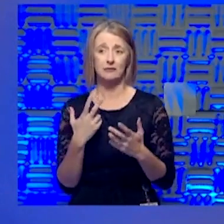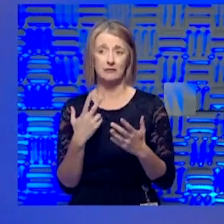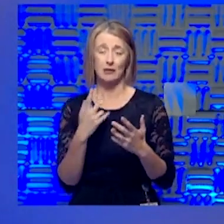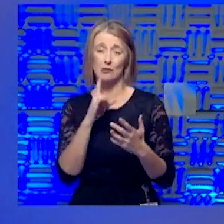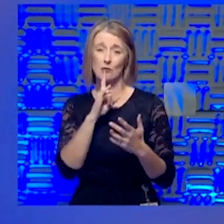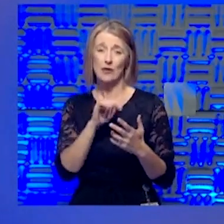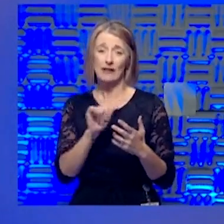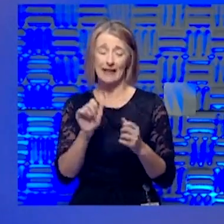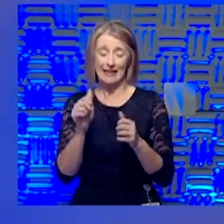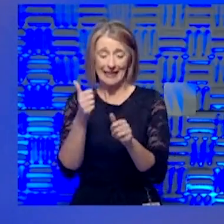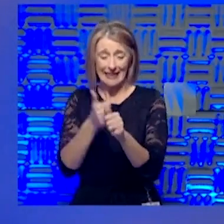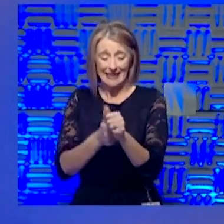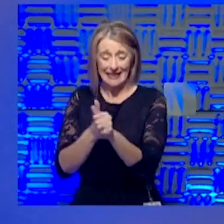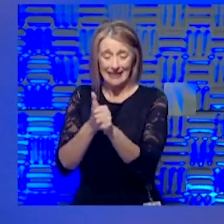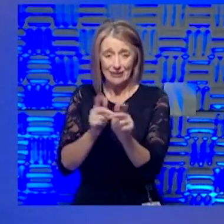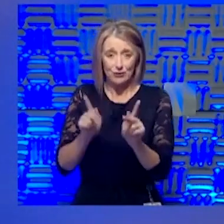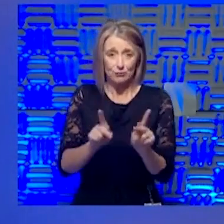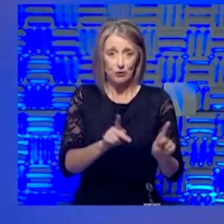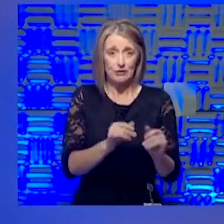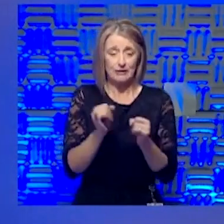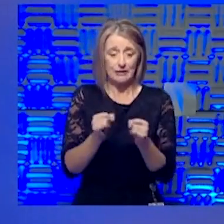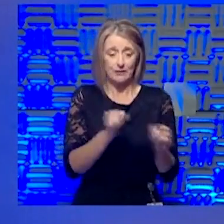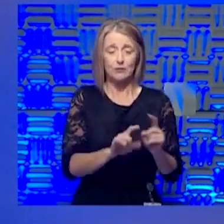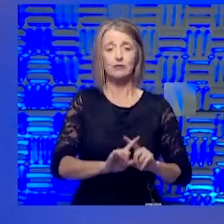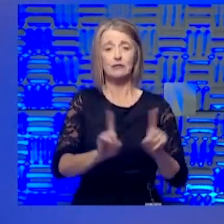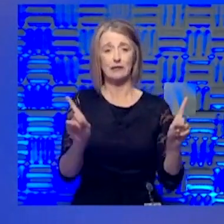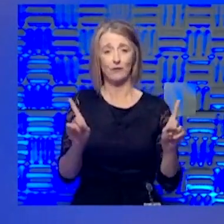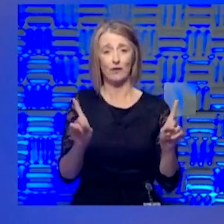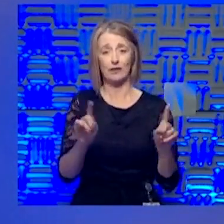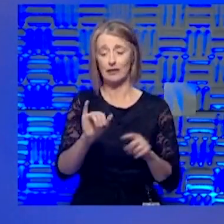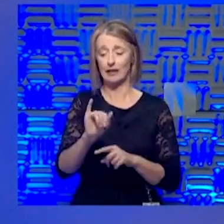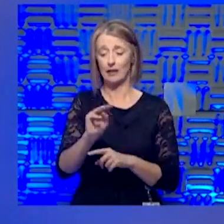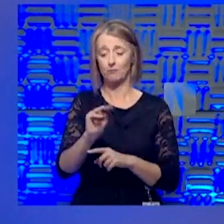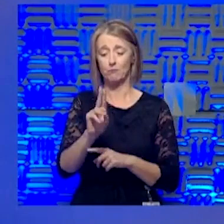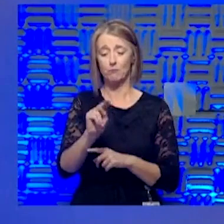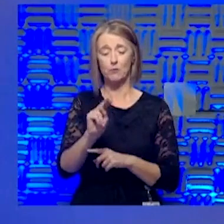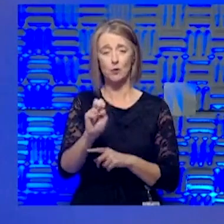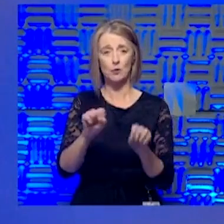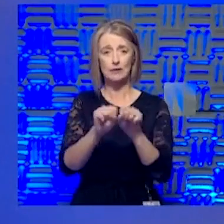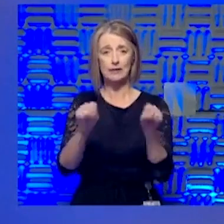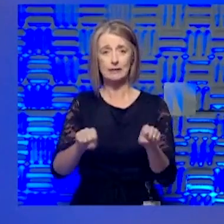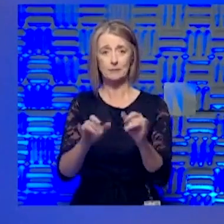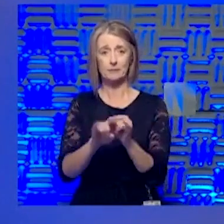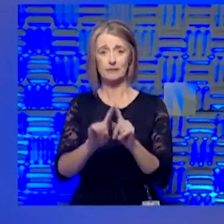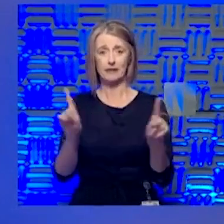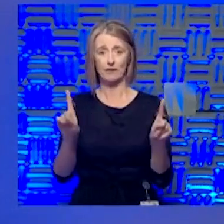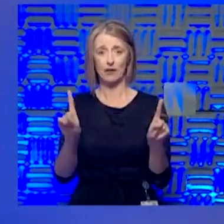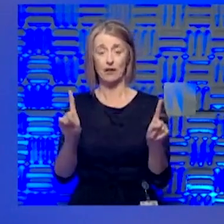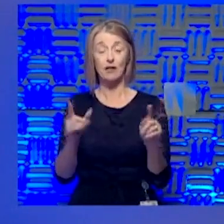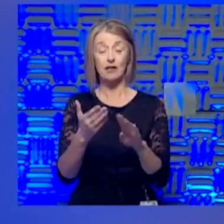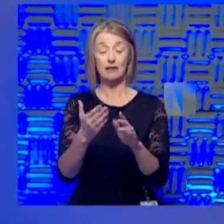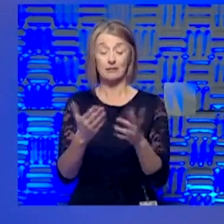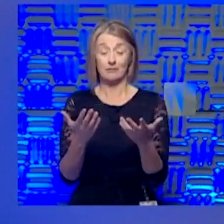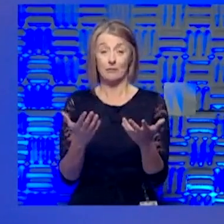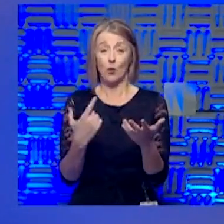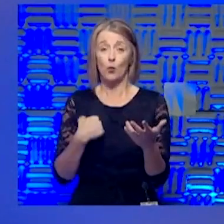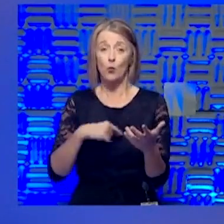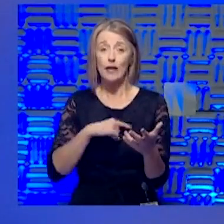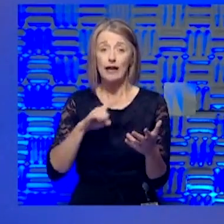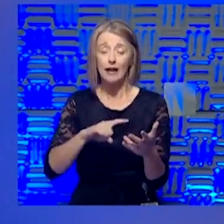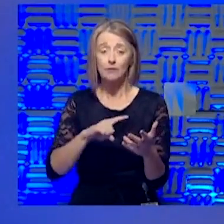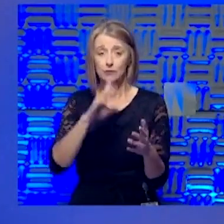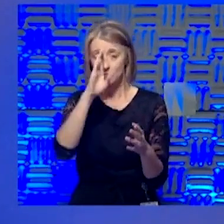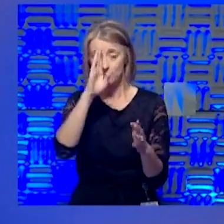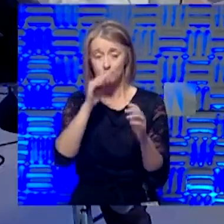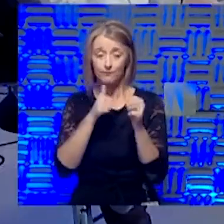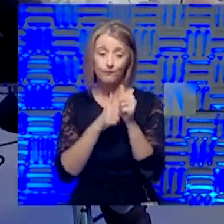one person's immune system. So until that time, we all have to be careful and do our due diligence, because that